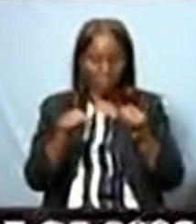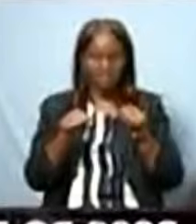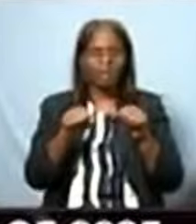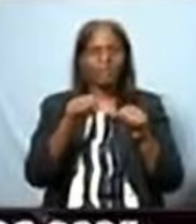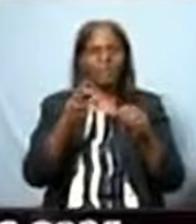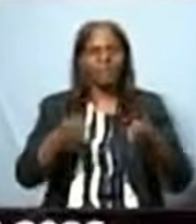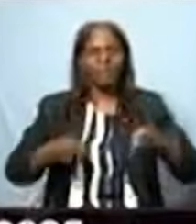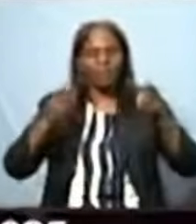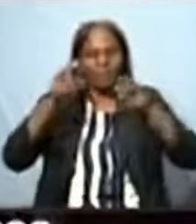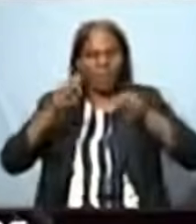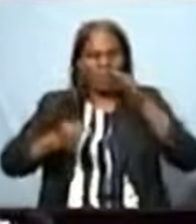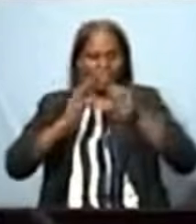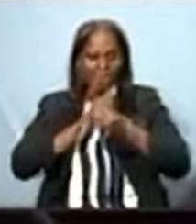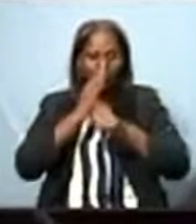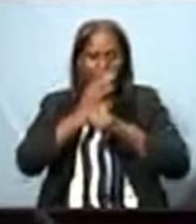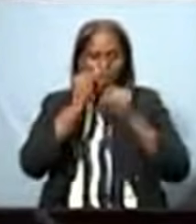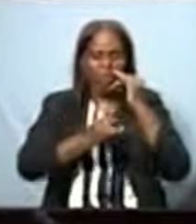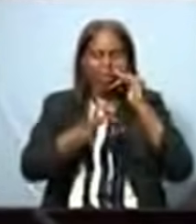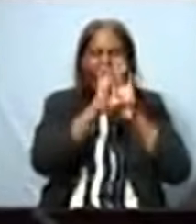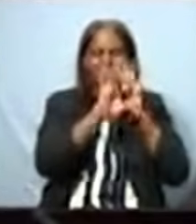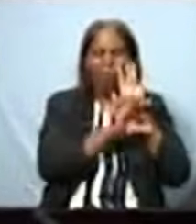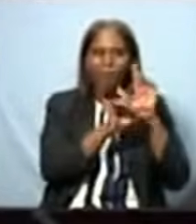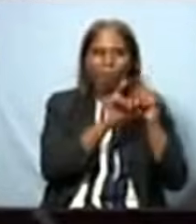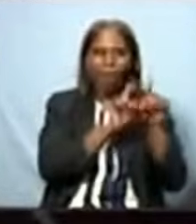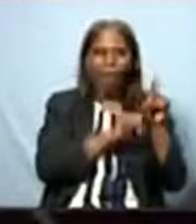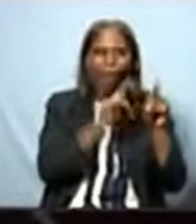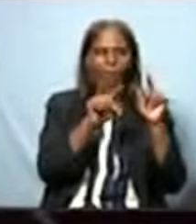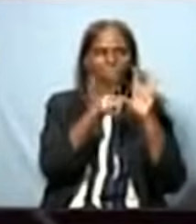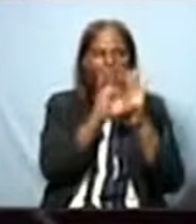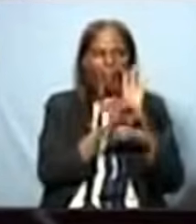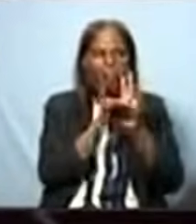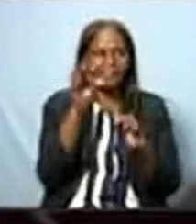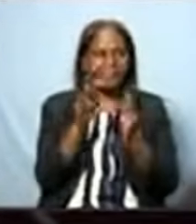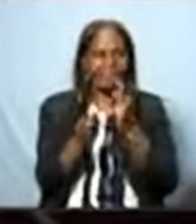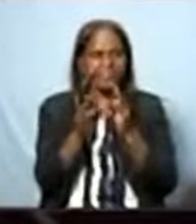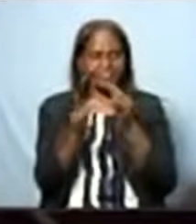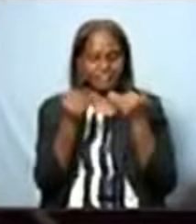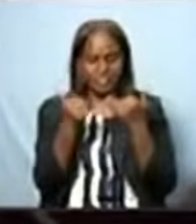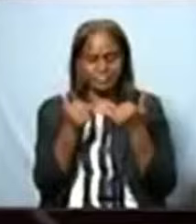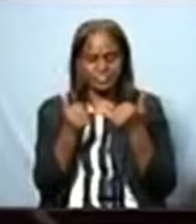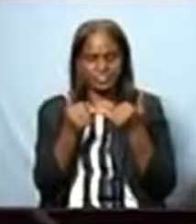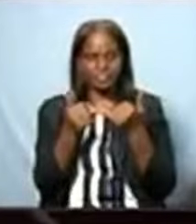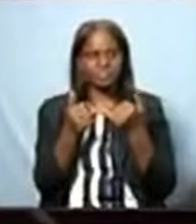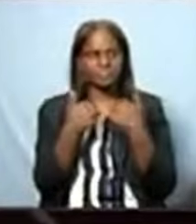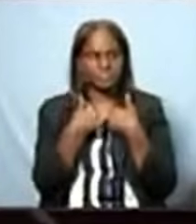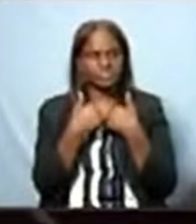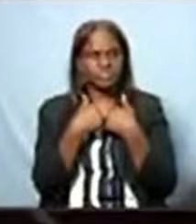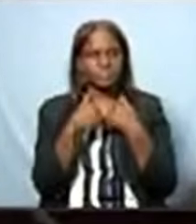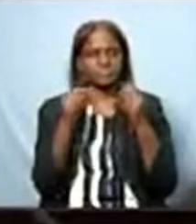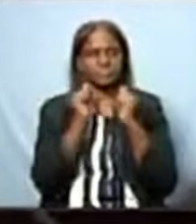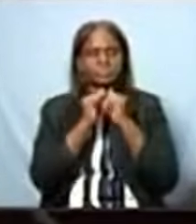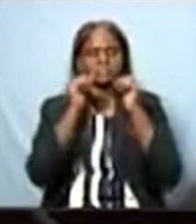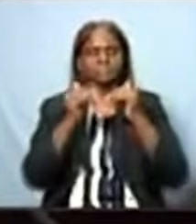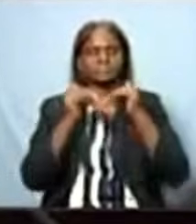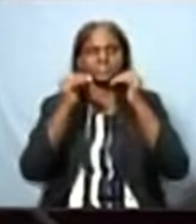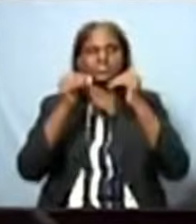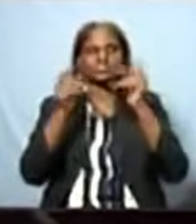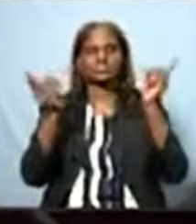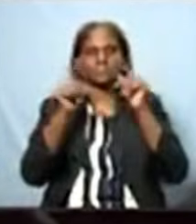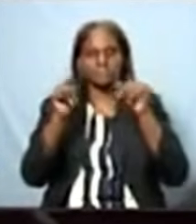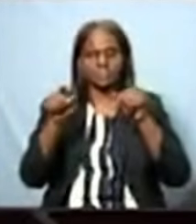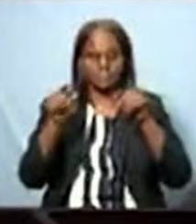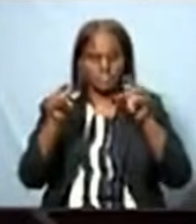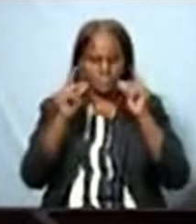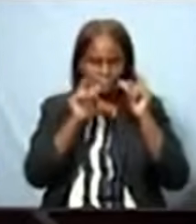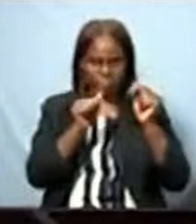High Court, and then Constitution is the Constitutional Court currently is pari passu with the Supreme Court. When the